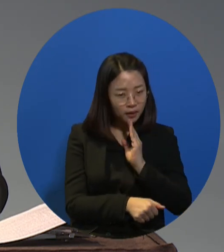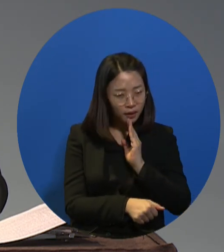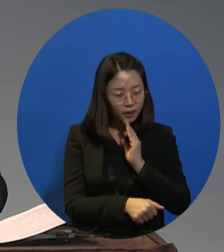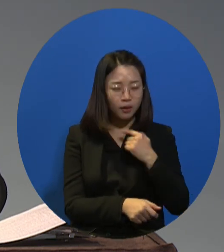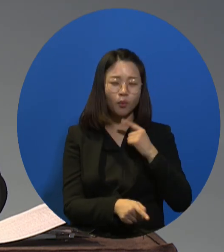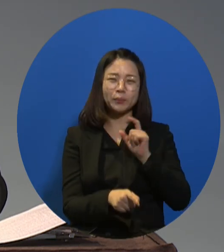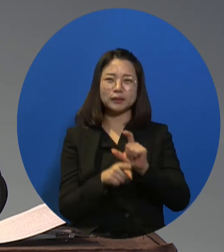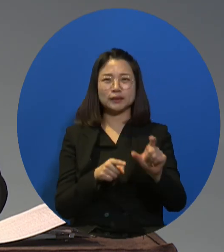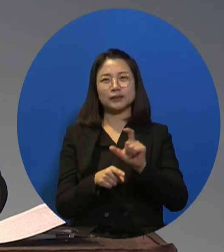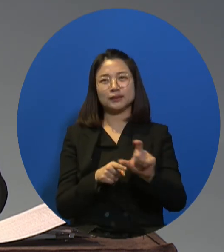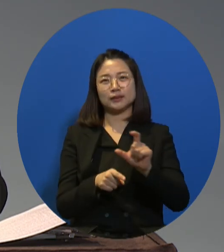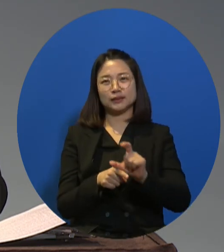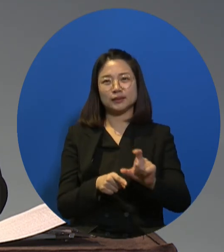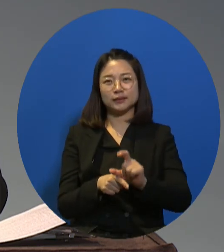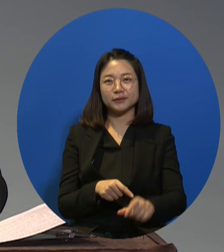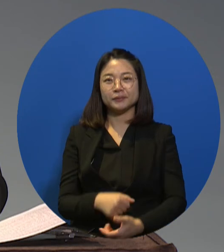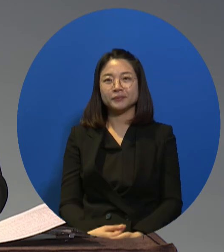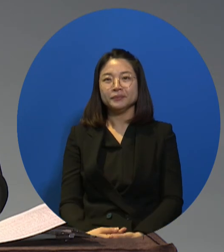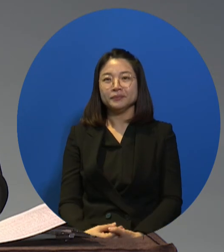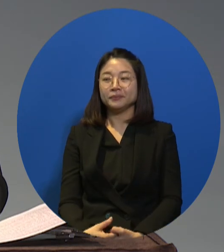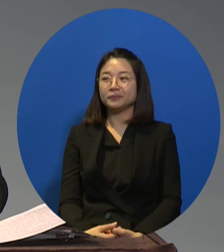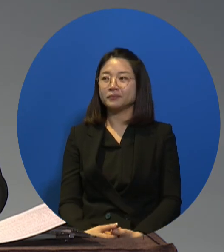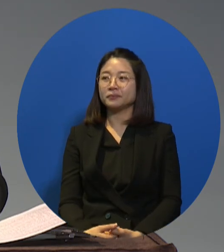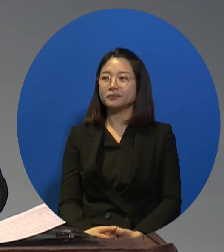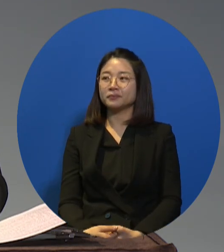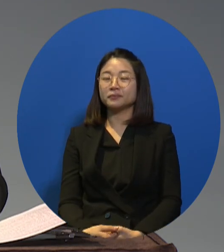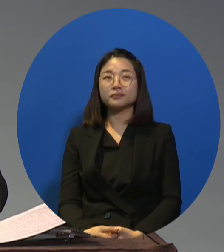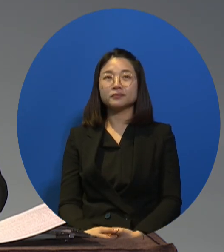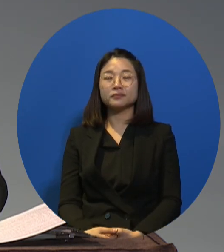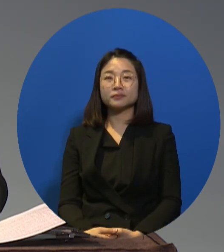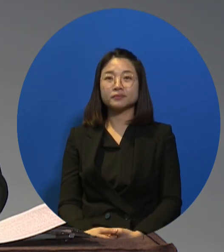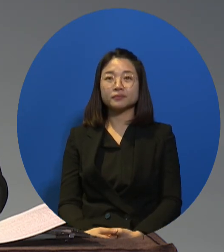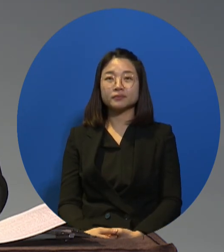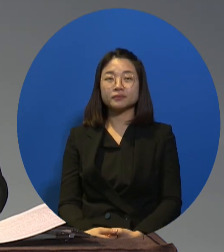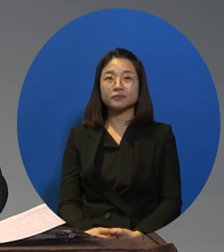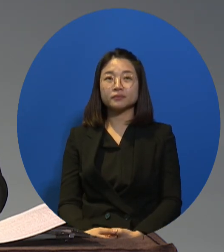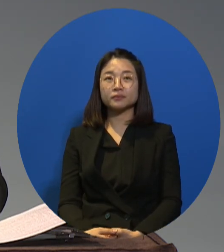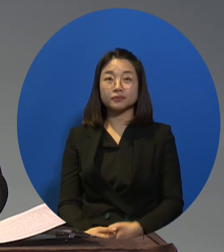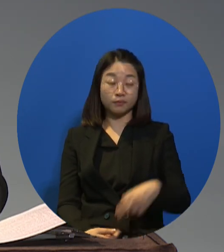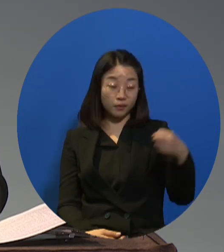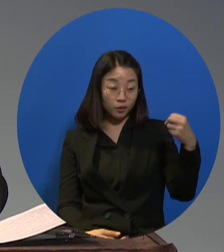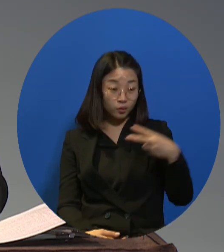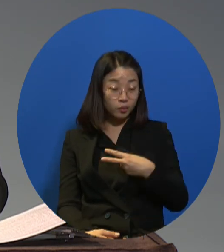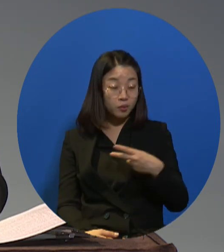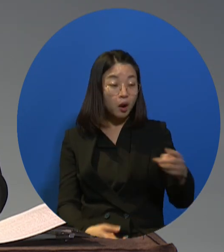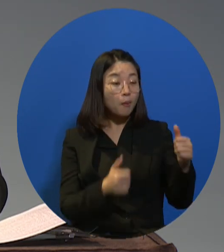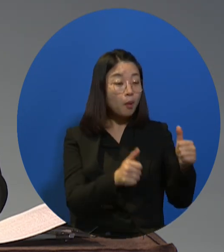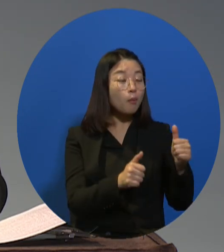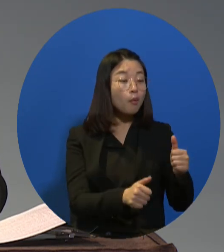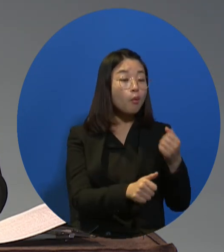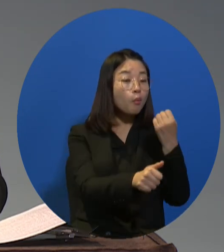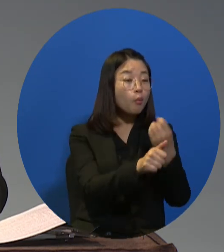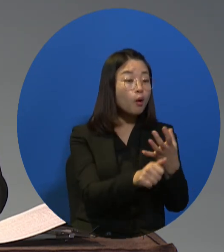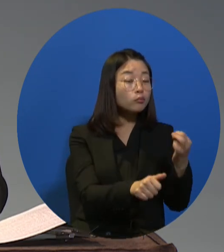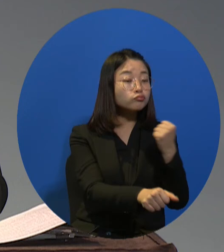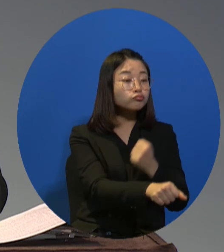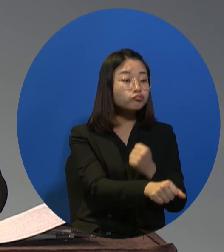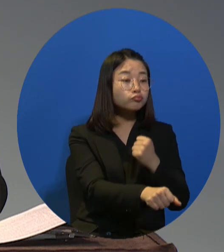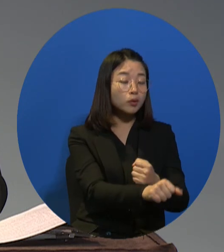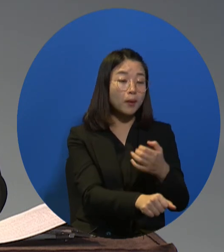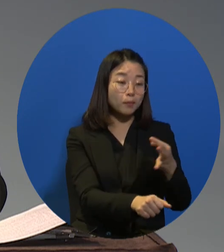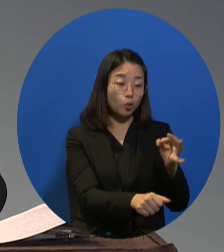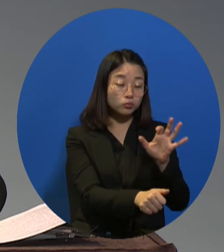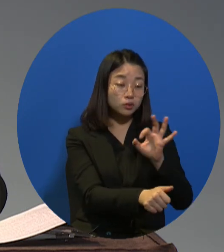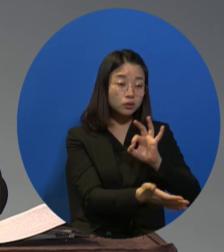can consider that would occur with a UN mechanism, is that also something that the Commission should continue to support, is the